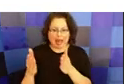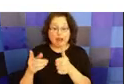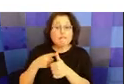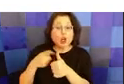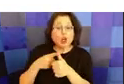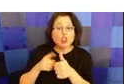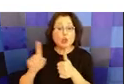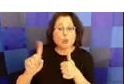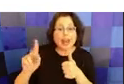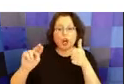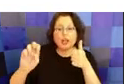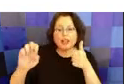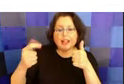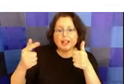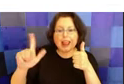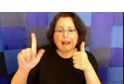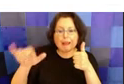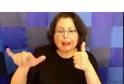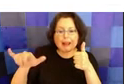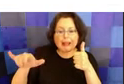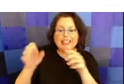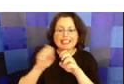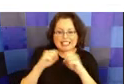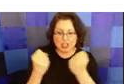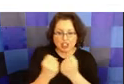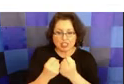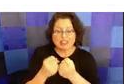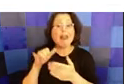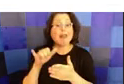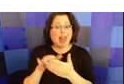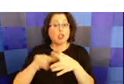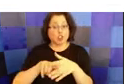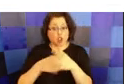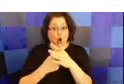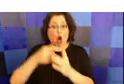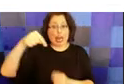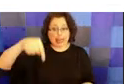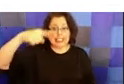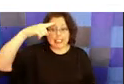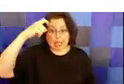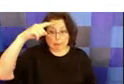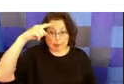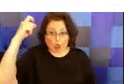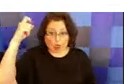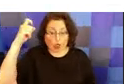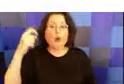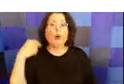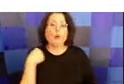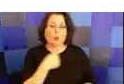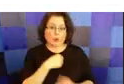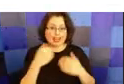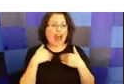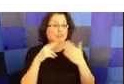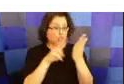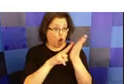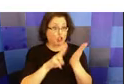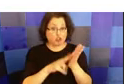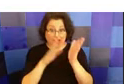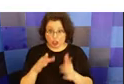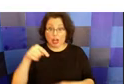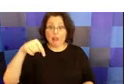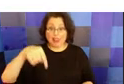Negley Station, where construction is expected to begin this summer. We're actually taking a construction contract to our board this